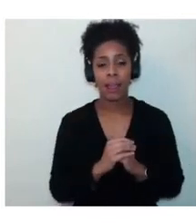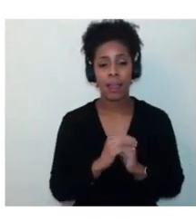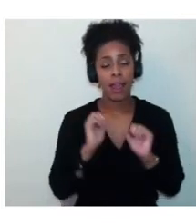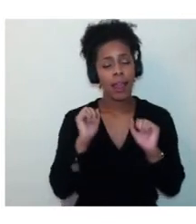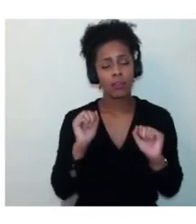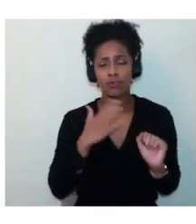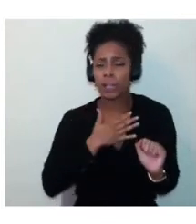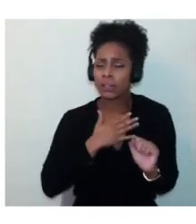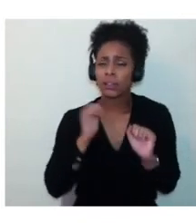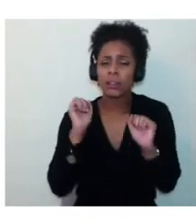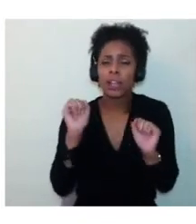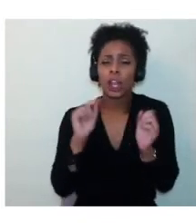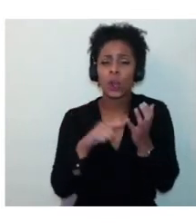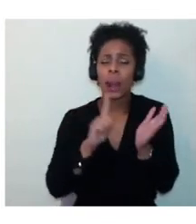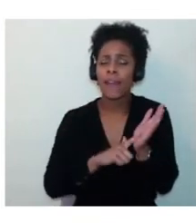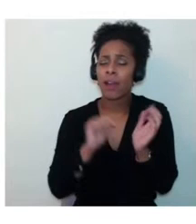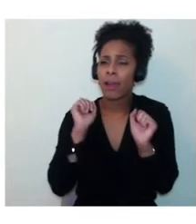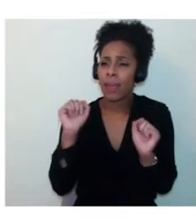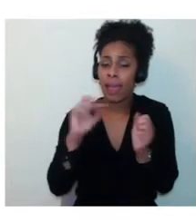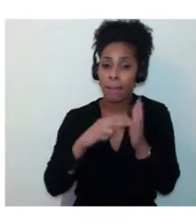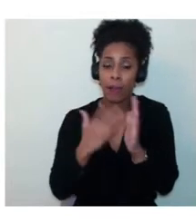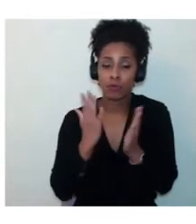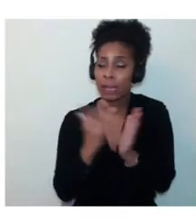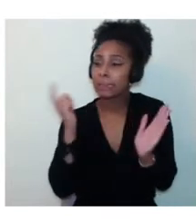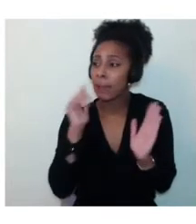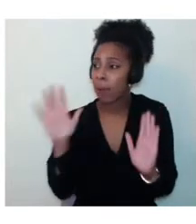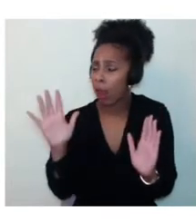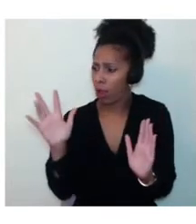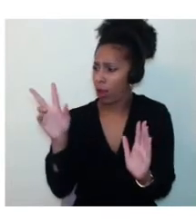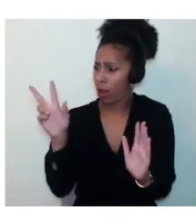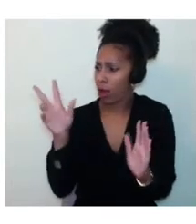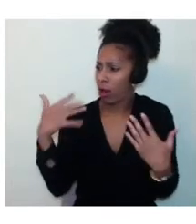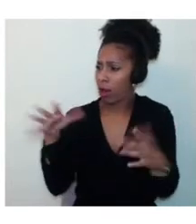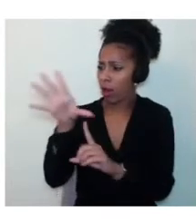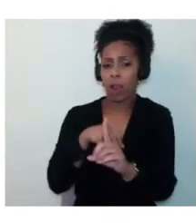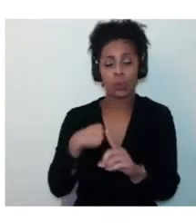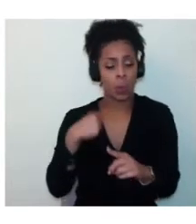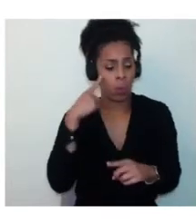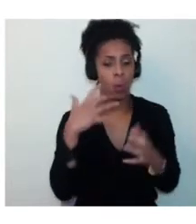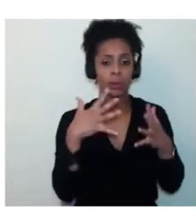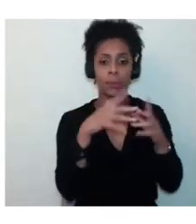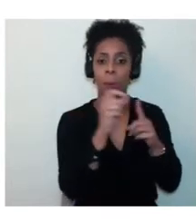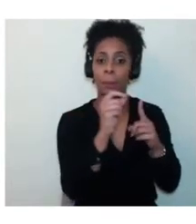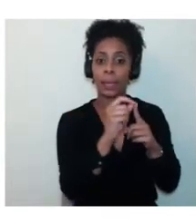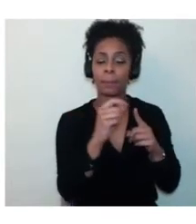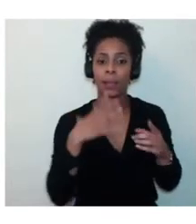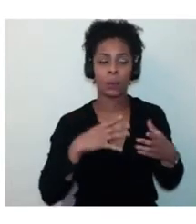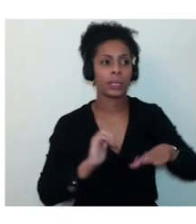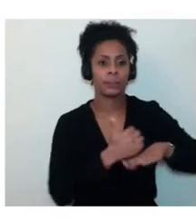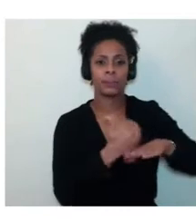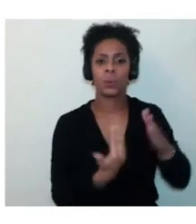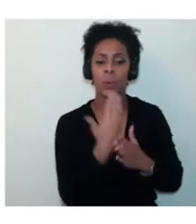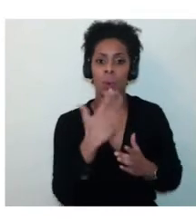And so, we set out a new purpose at WPP. The purpose of the company has to be beyond profit if you truly want to